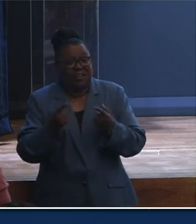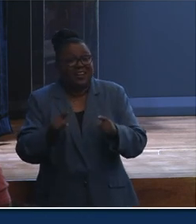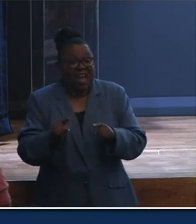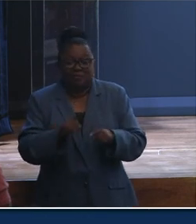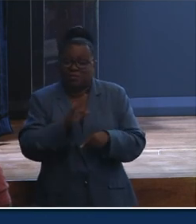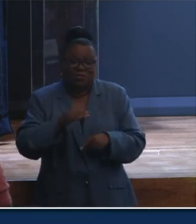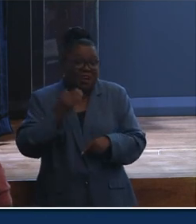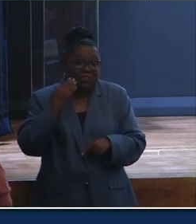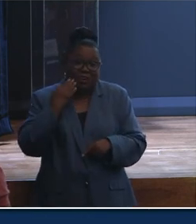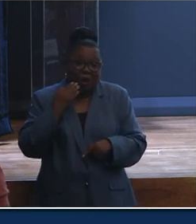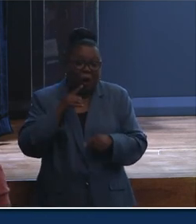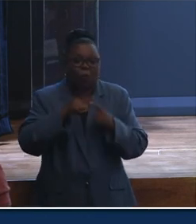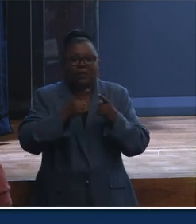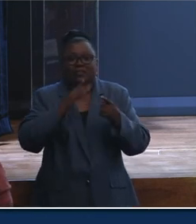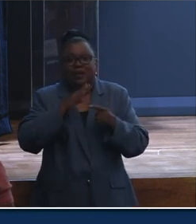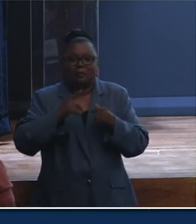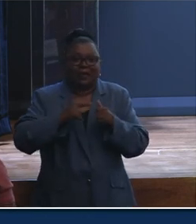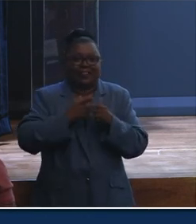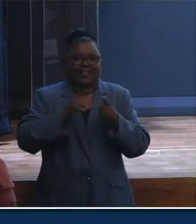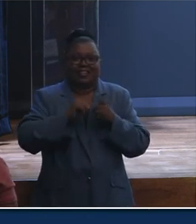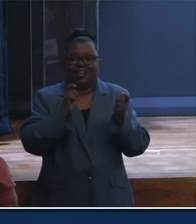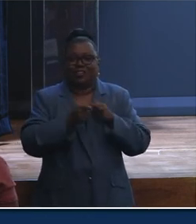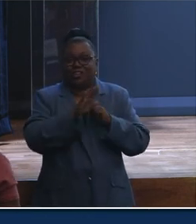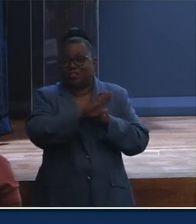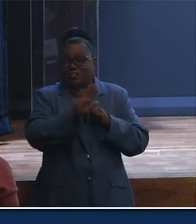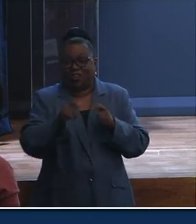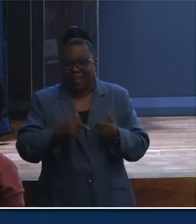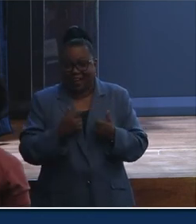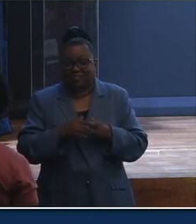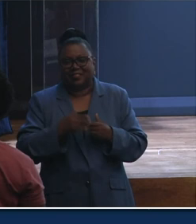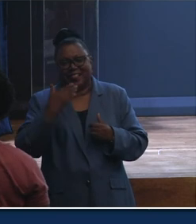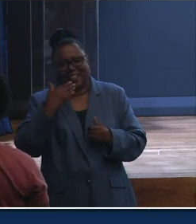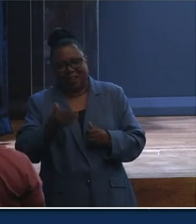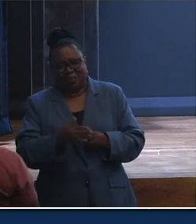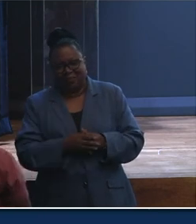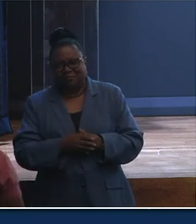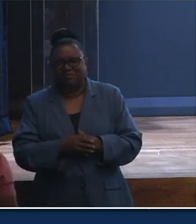so you never know what's going to be the thing that changes yours. Thank you.